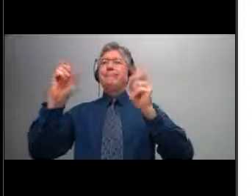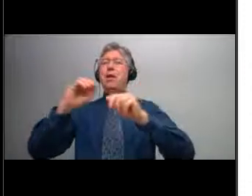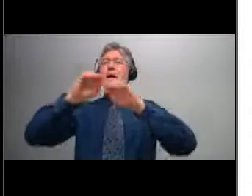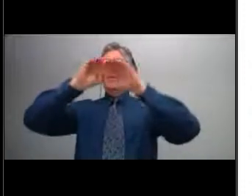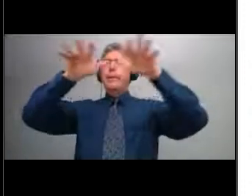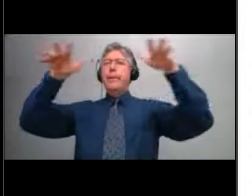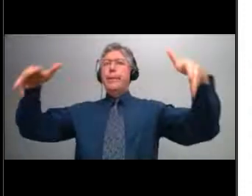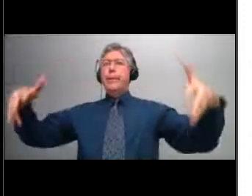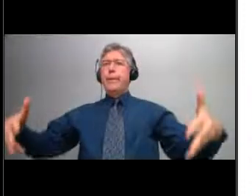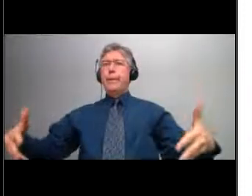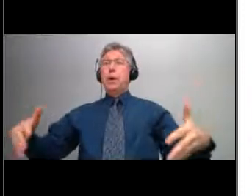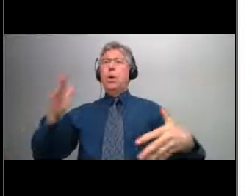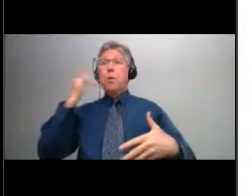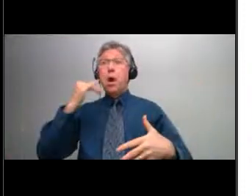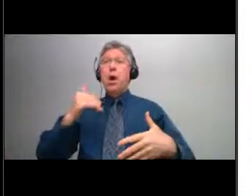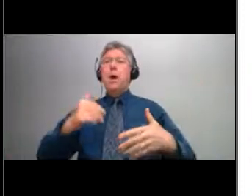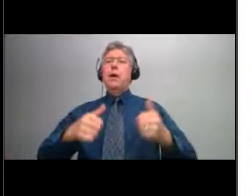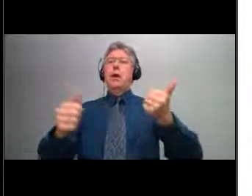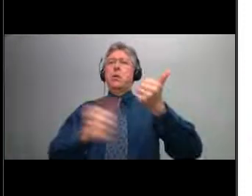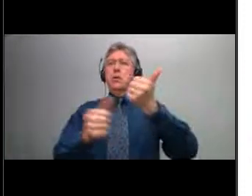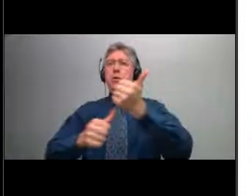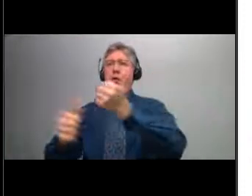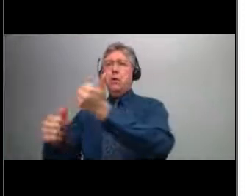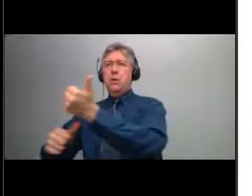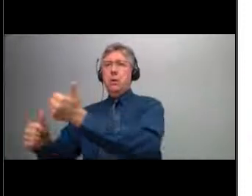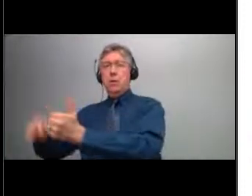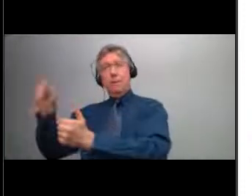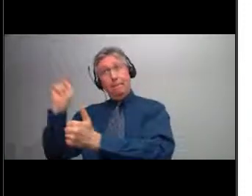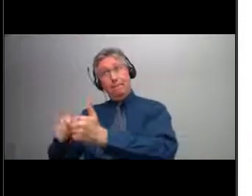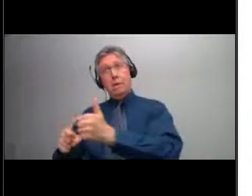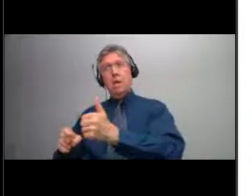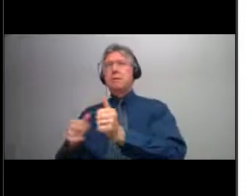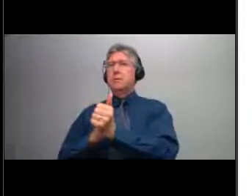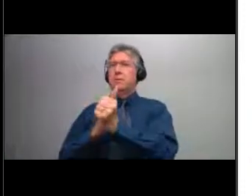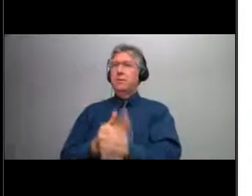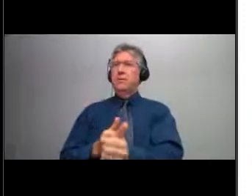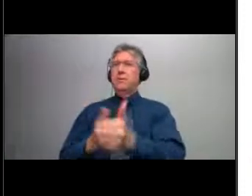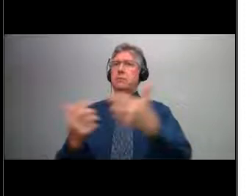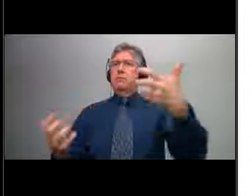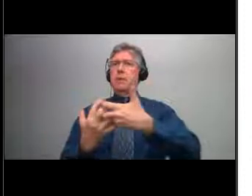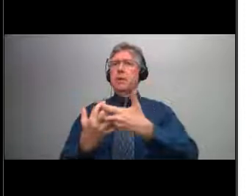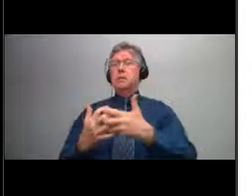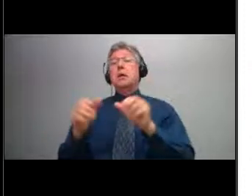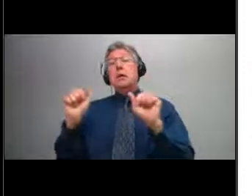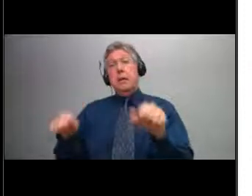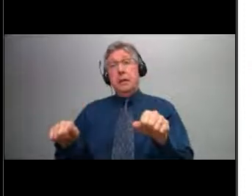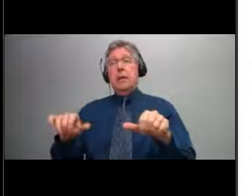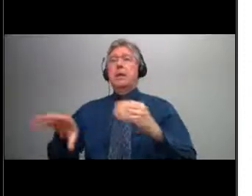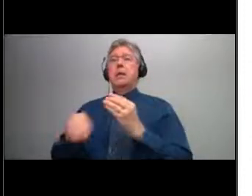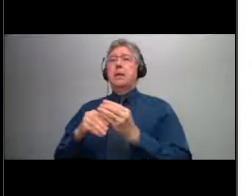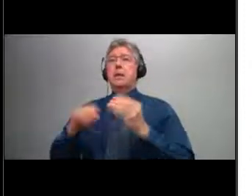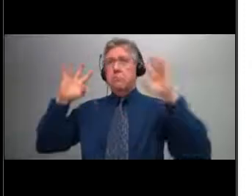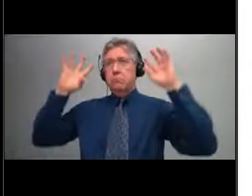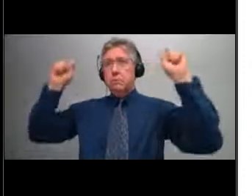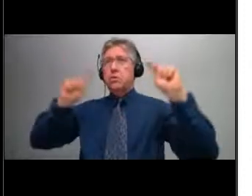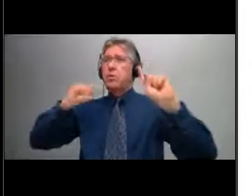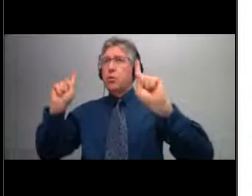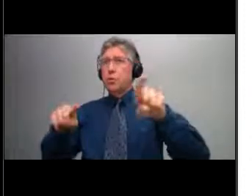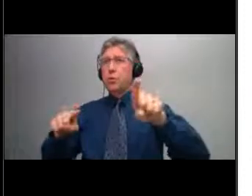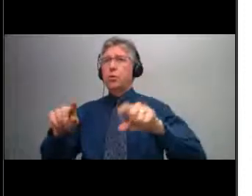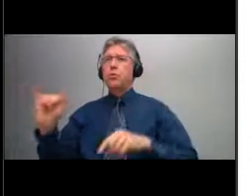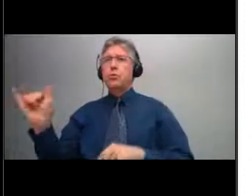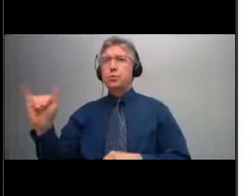applicable environmental and historic preservation laws and regulations, including executive orders, may apply for inclusion into one